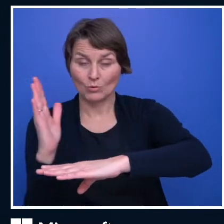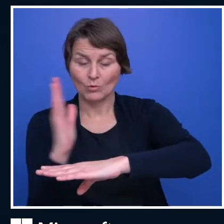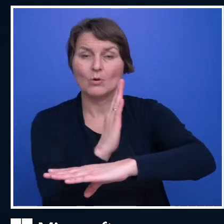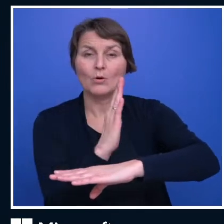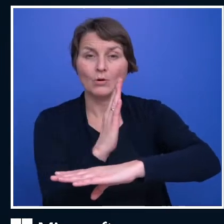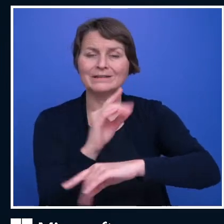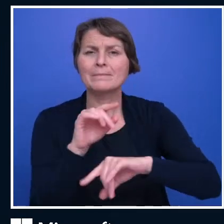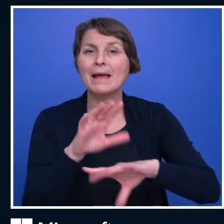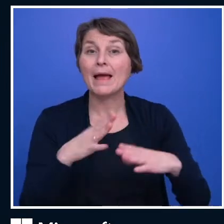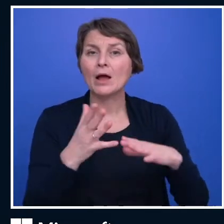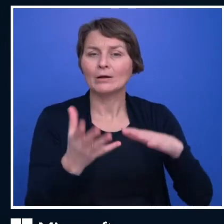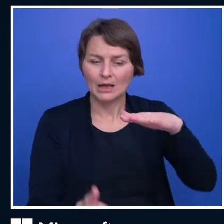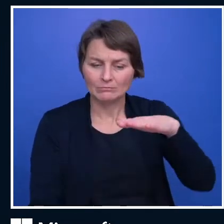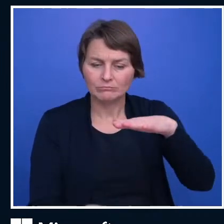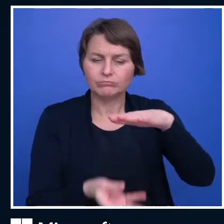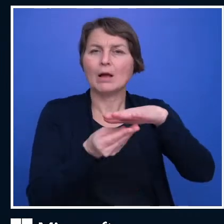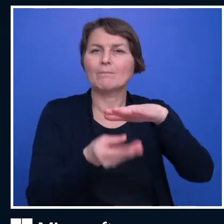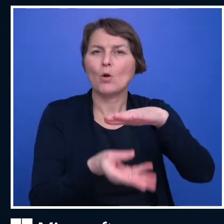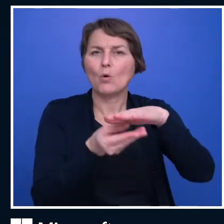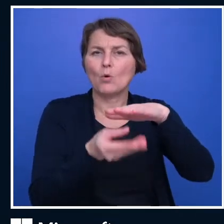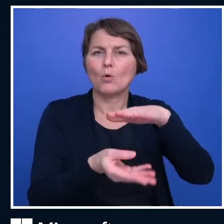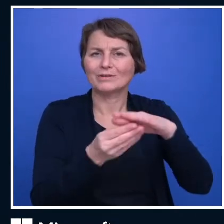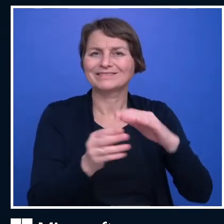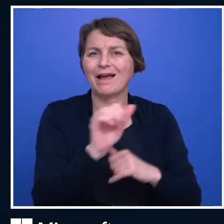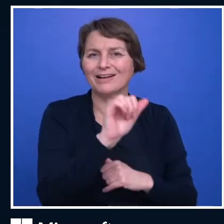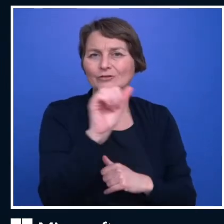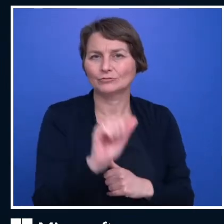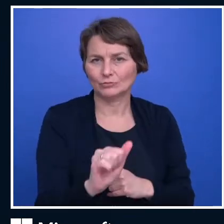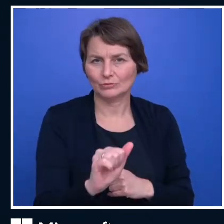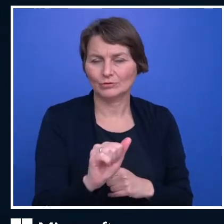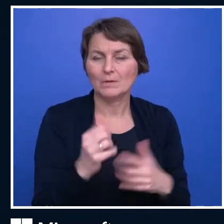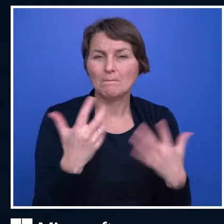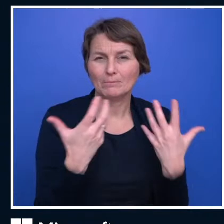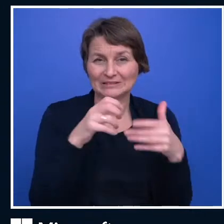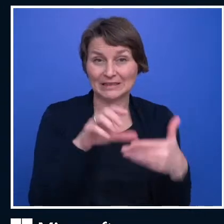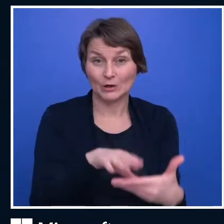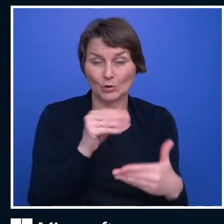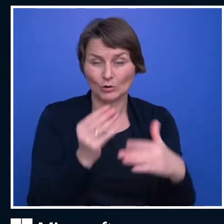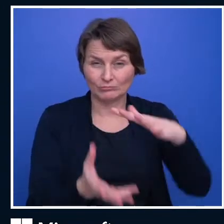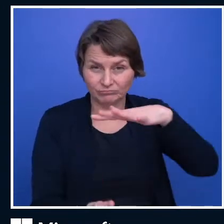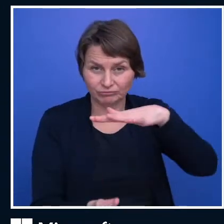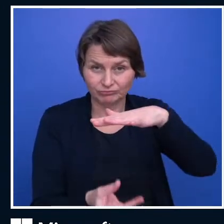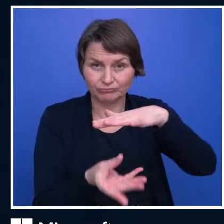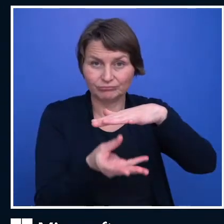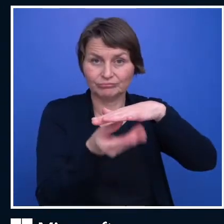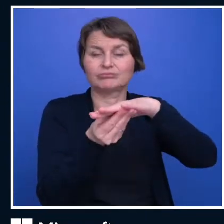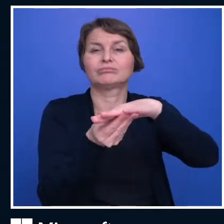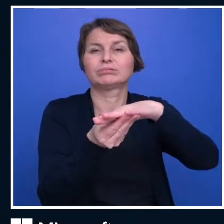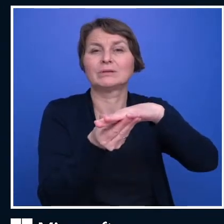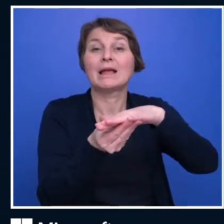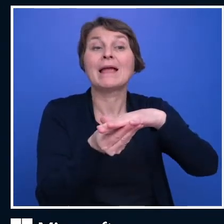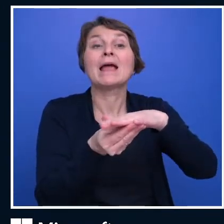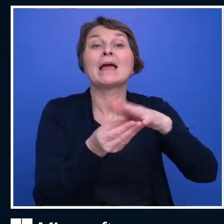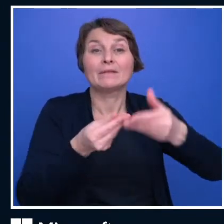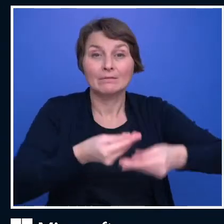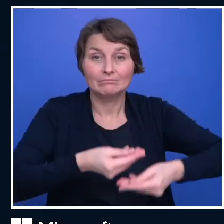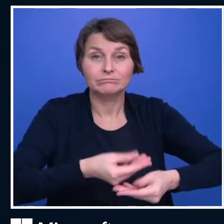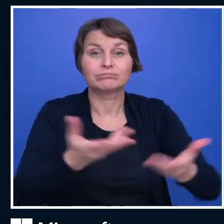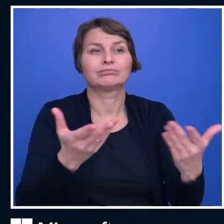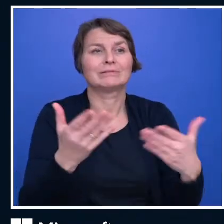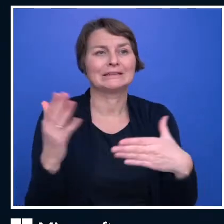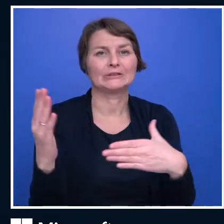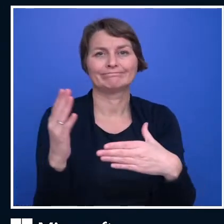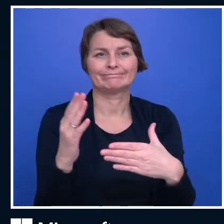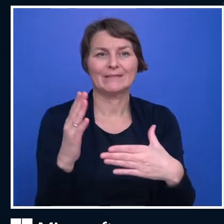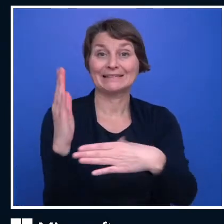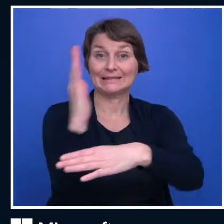workspace. What this allows you to do is then enables you to share the dashboard in Azure Machine Learning Studio so